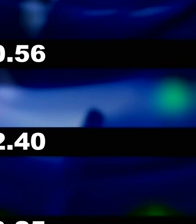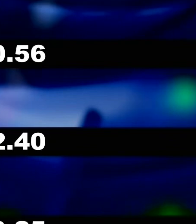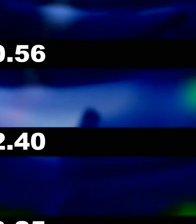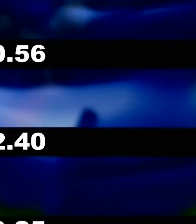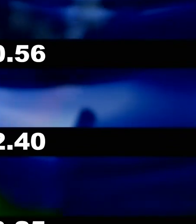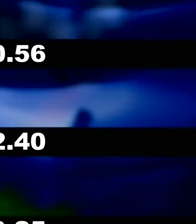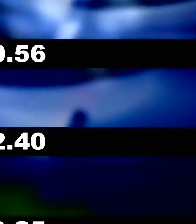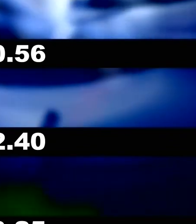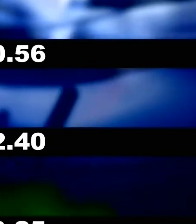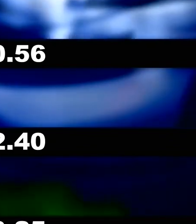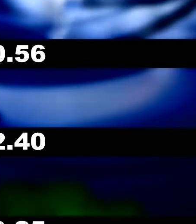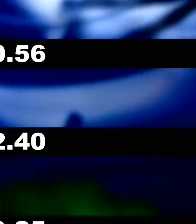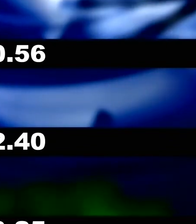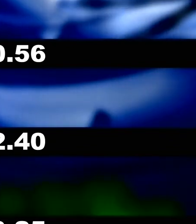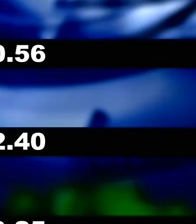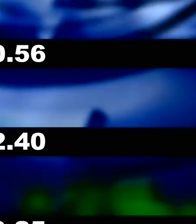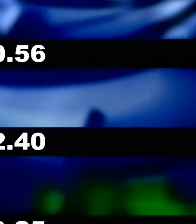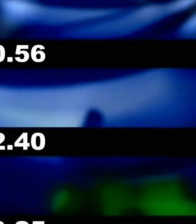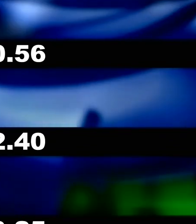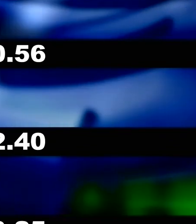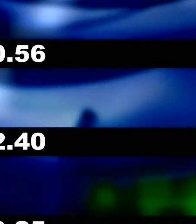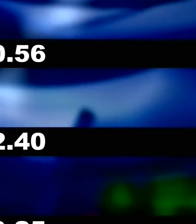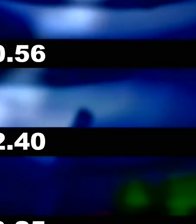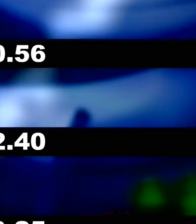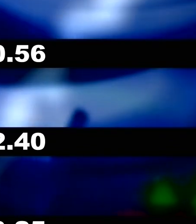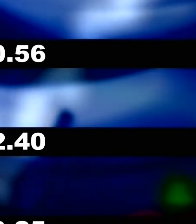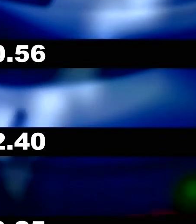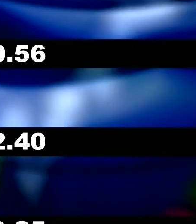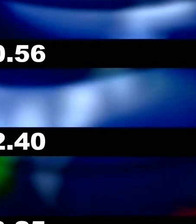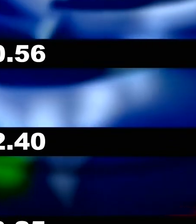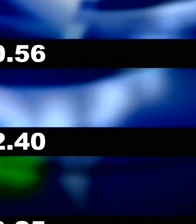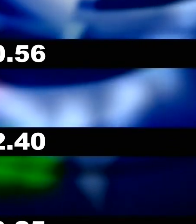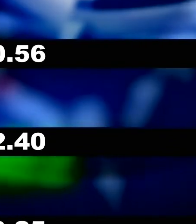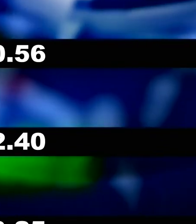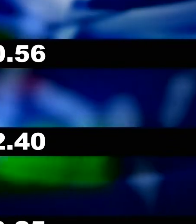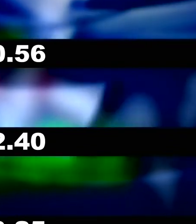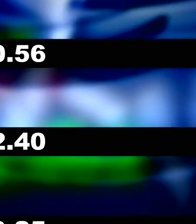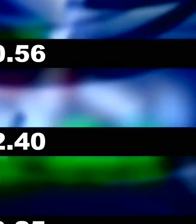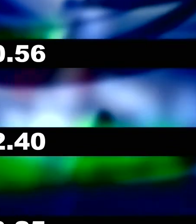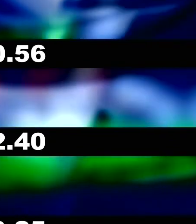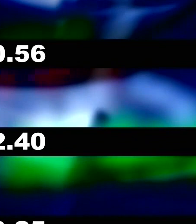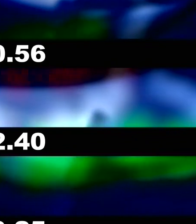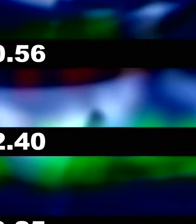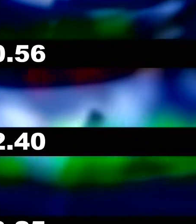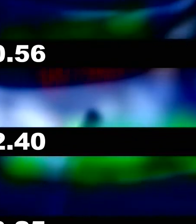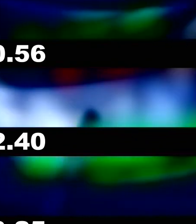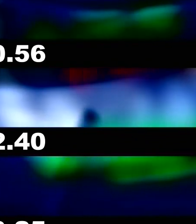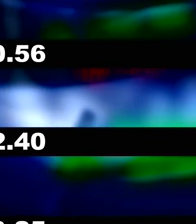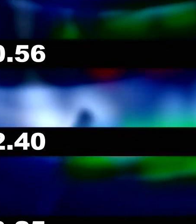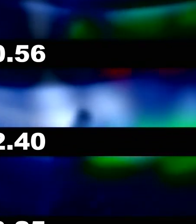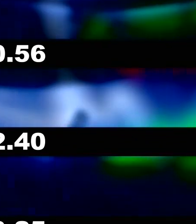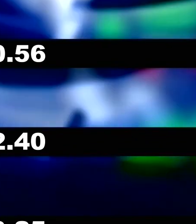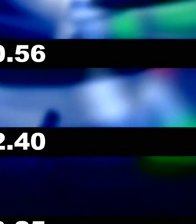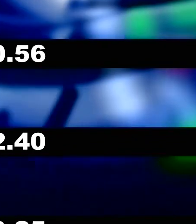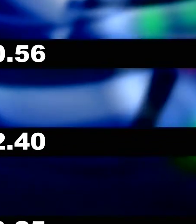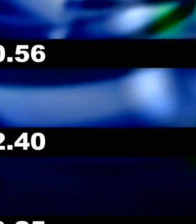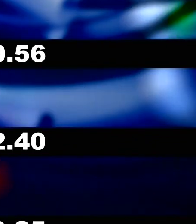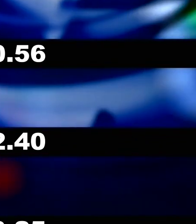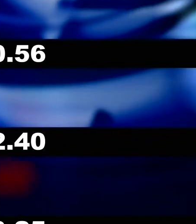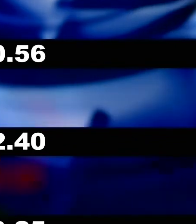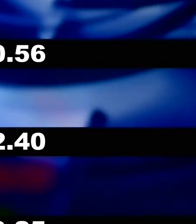1,524 shares at 56 cents each, and they were followed by First Caribbean International Bank and Goddard Enterprises Limited.